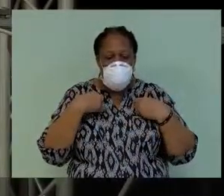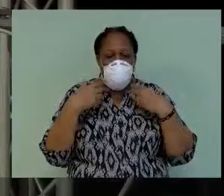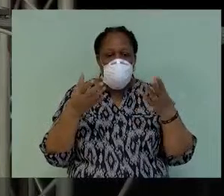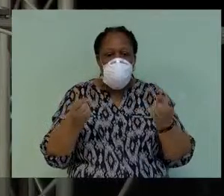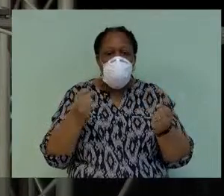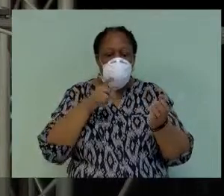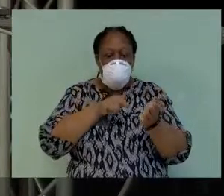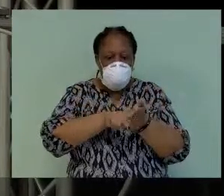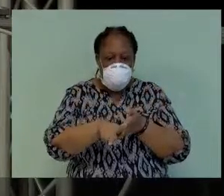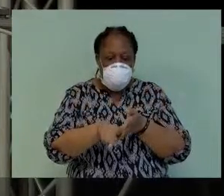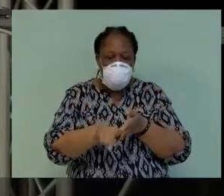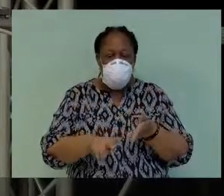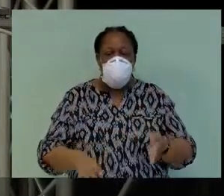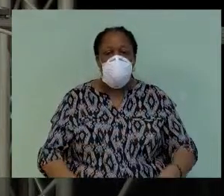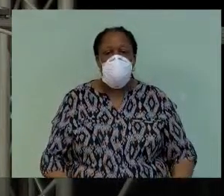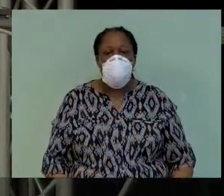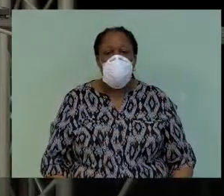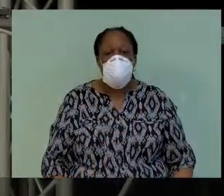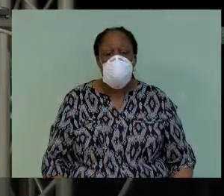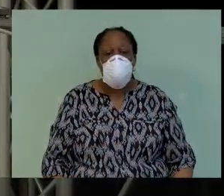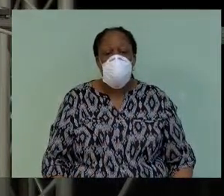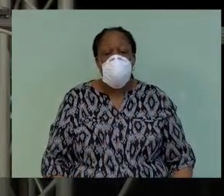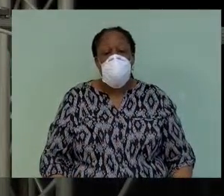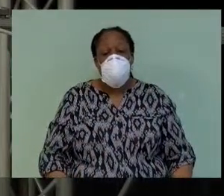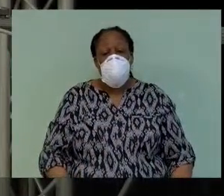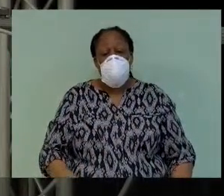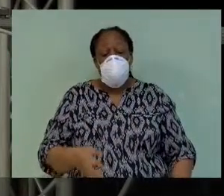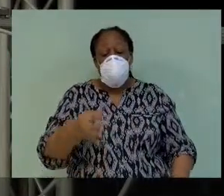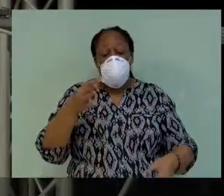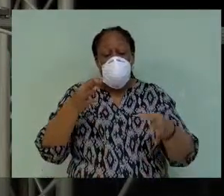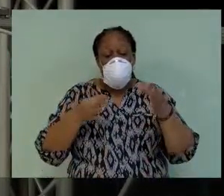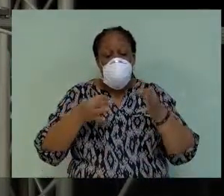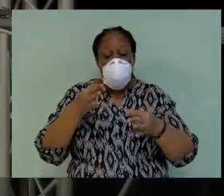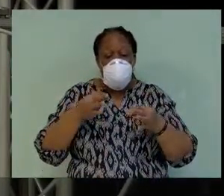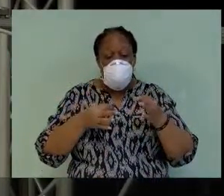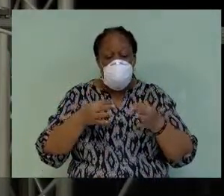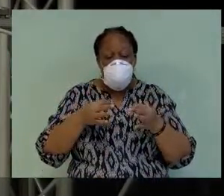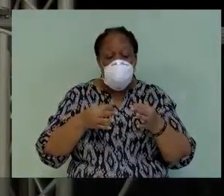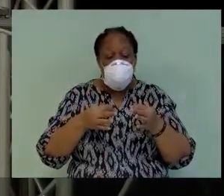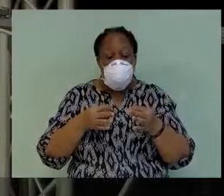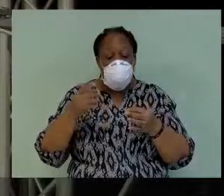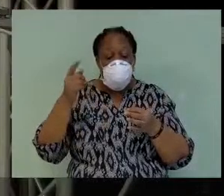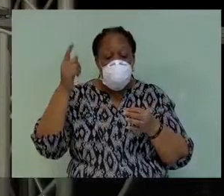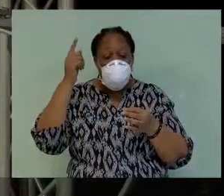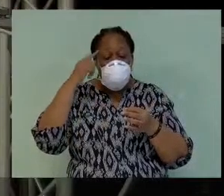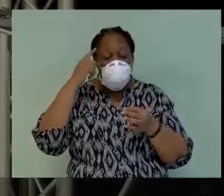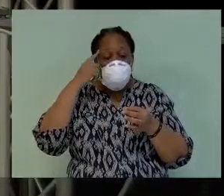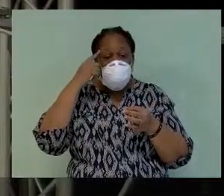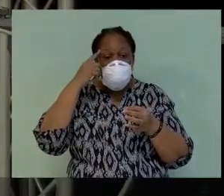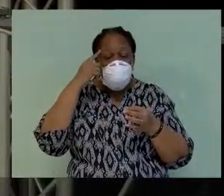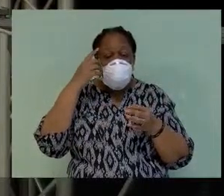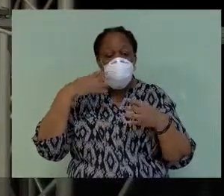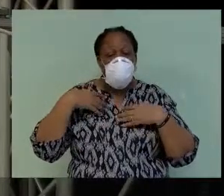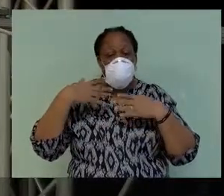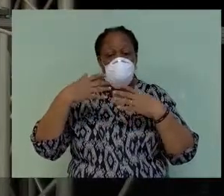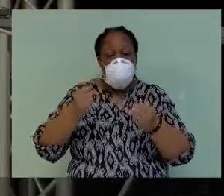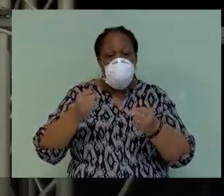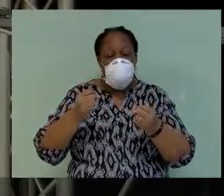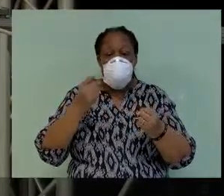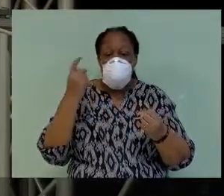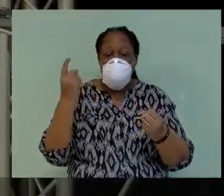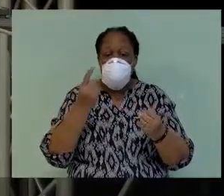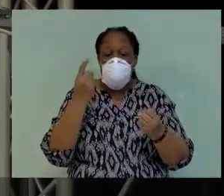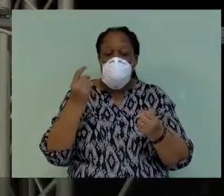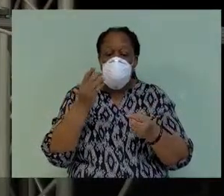slaughtered. However, based on the advice of the Ministry of Health, only a